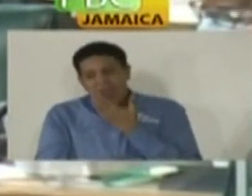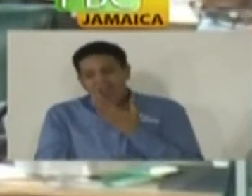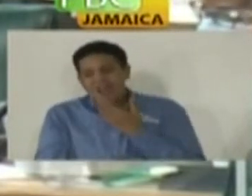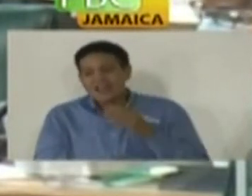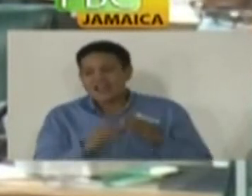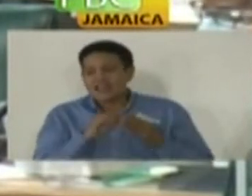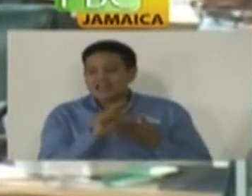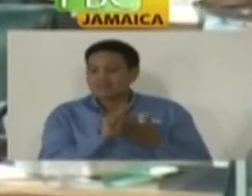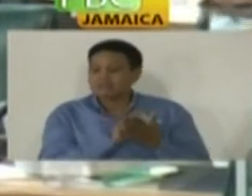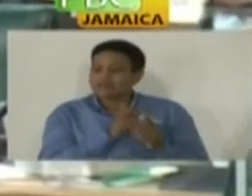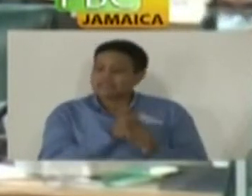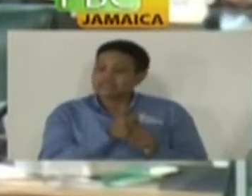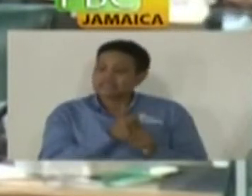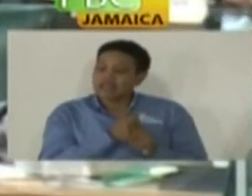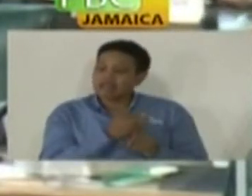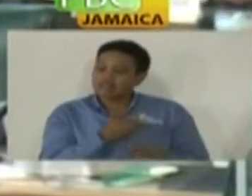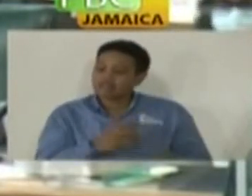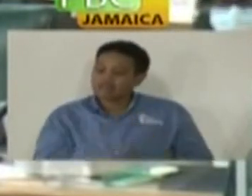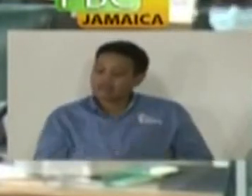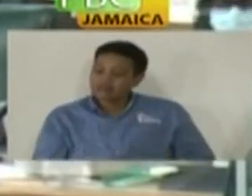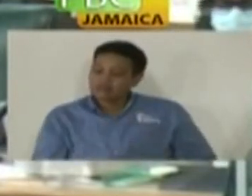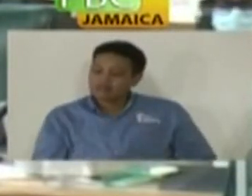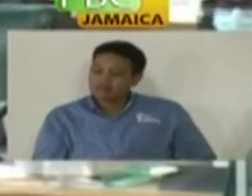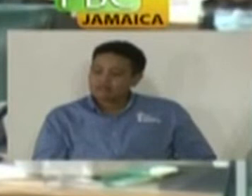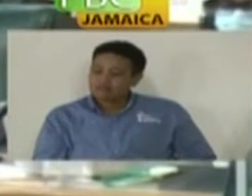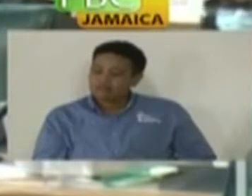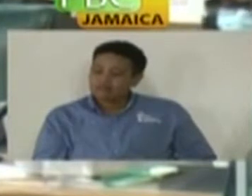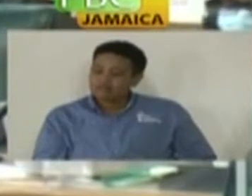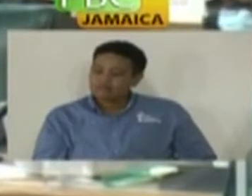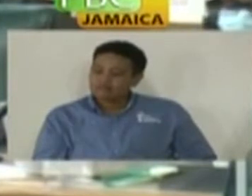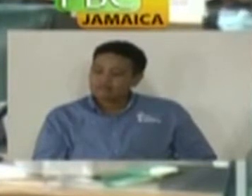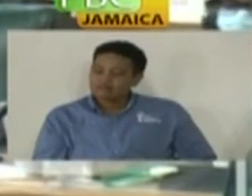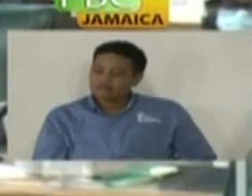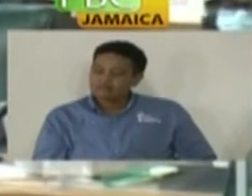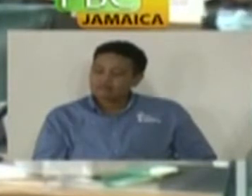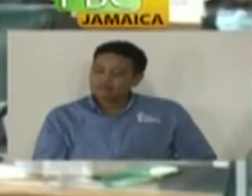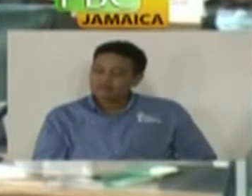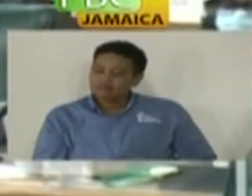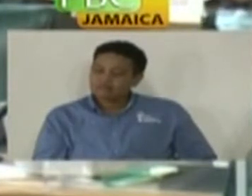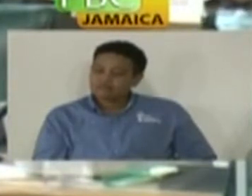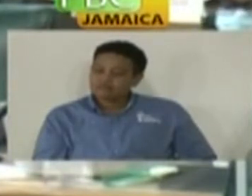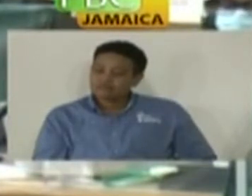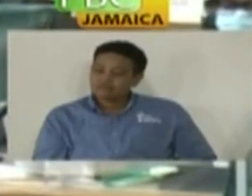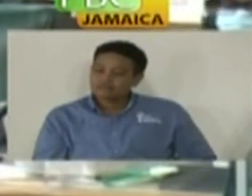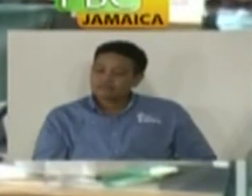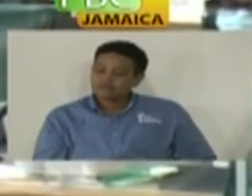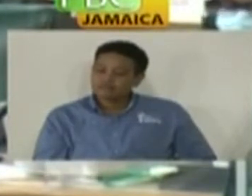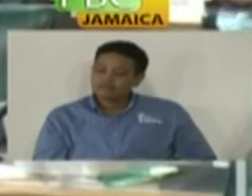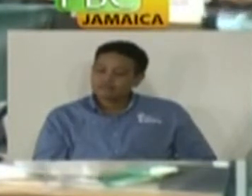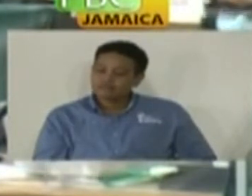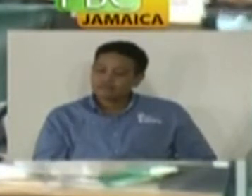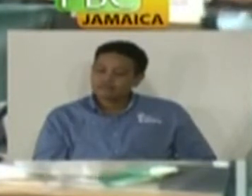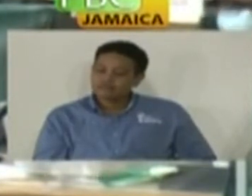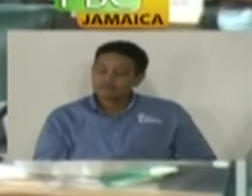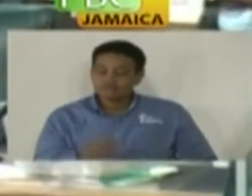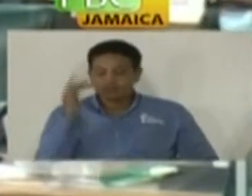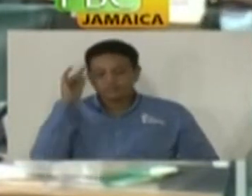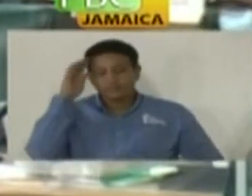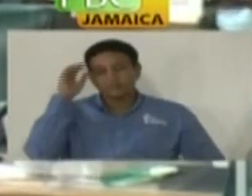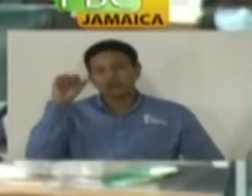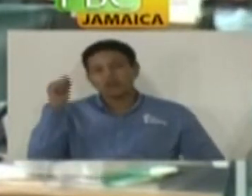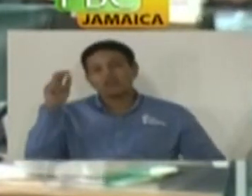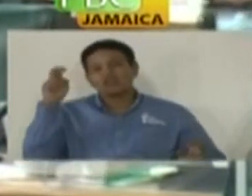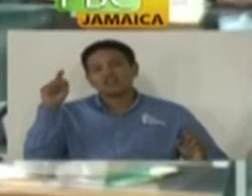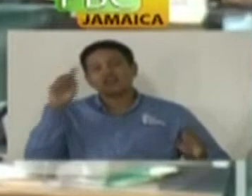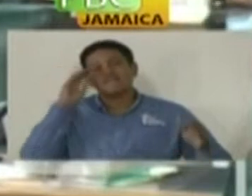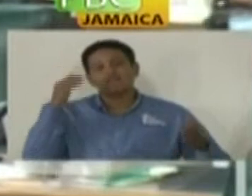bill itself. I think, Mr. President, that the other issues can probably be dealt with